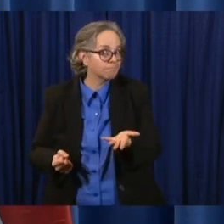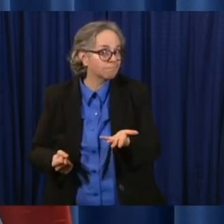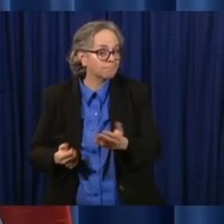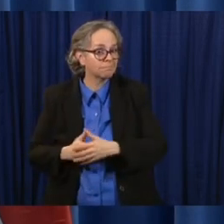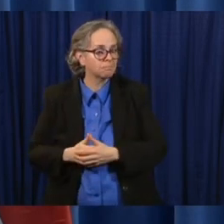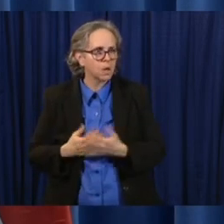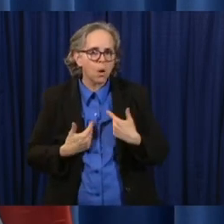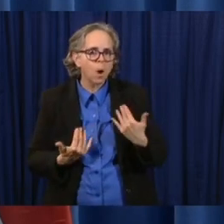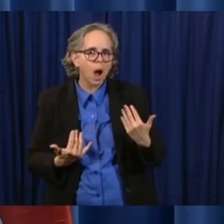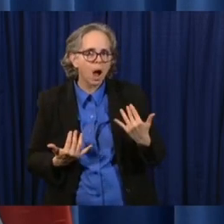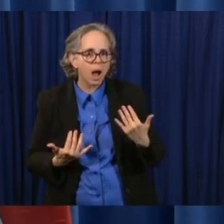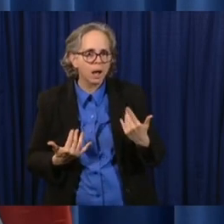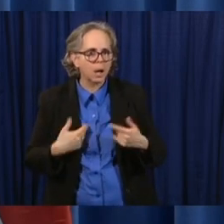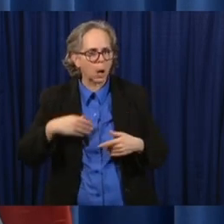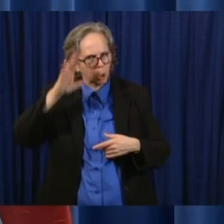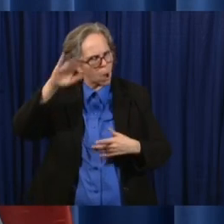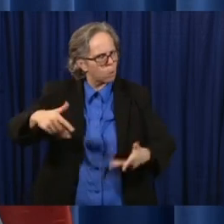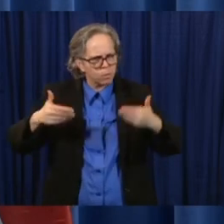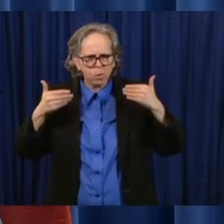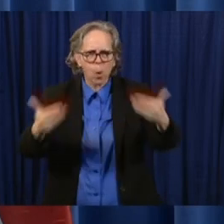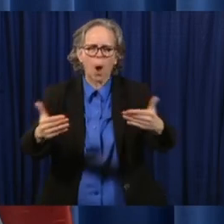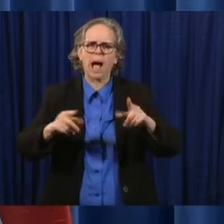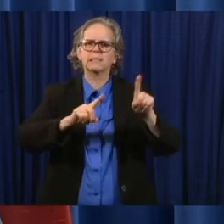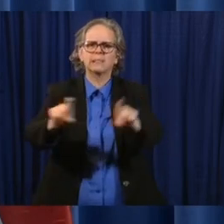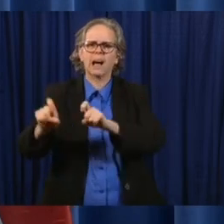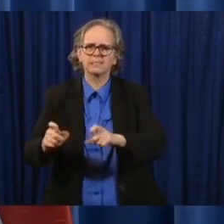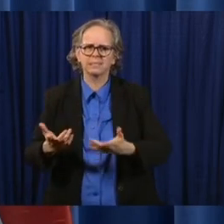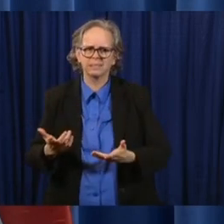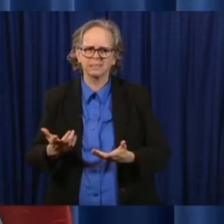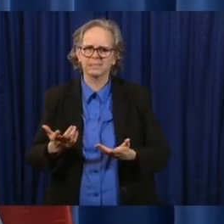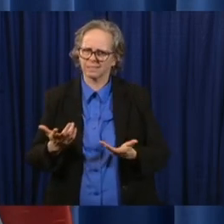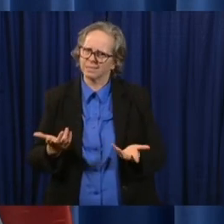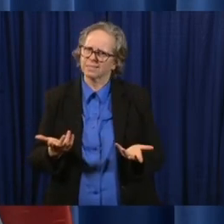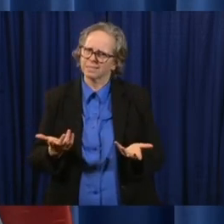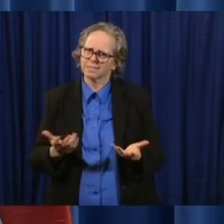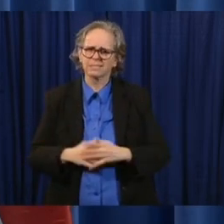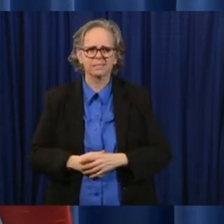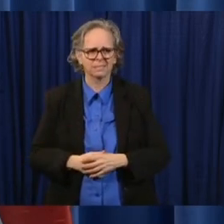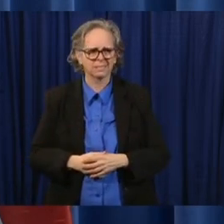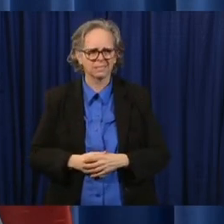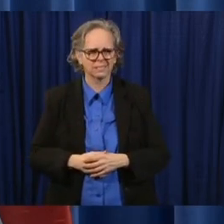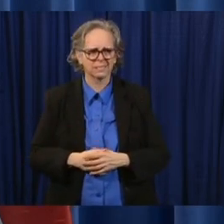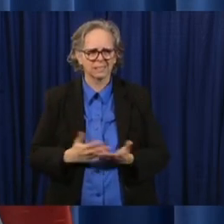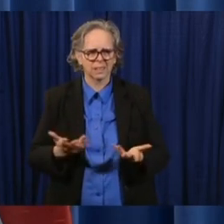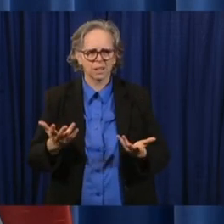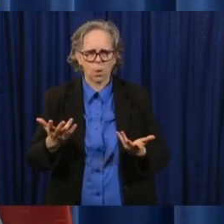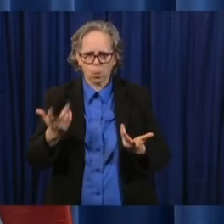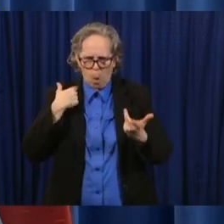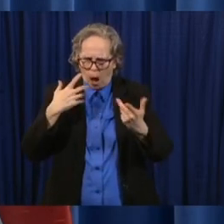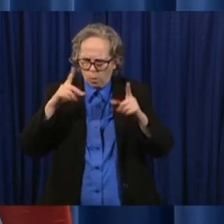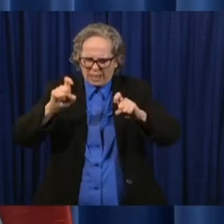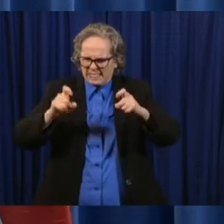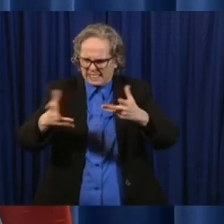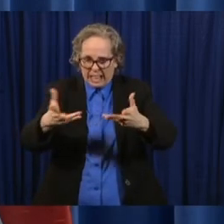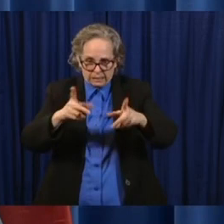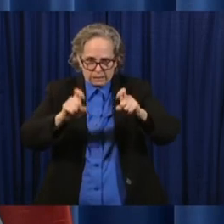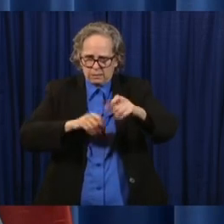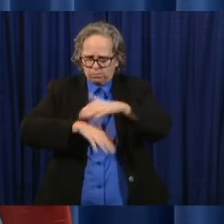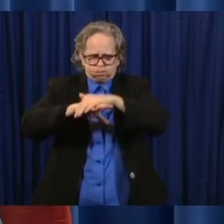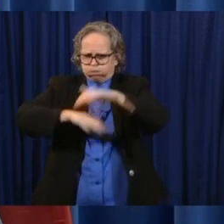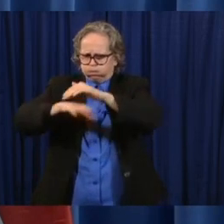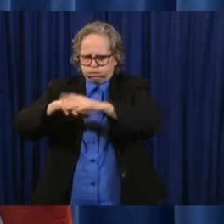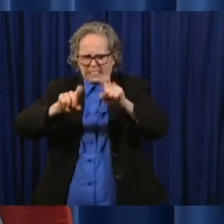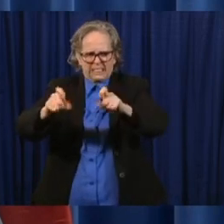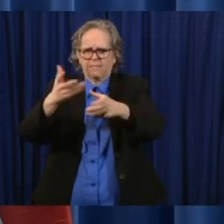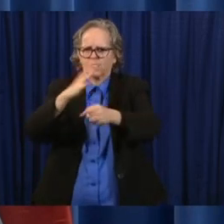can run an unlimited number, or at least they can run up to capacity. That's going to make a big difference. So that's